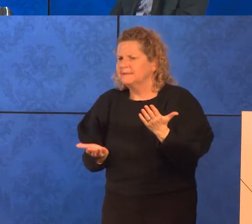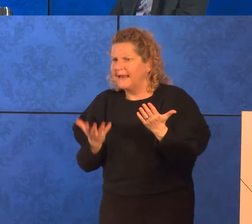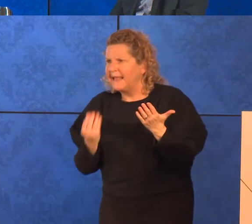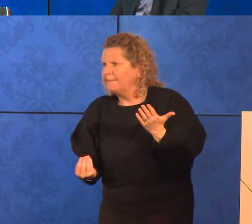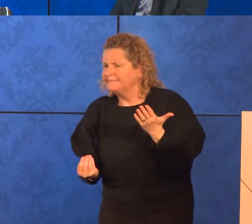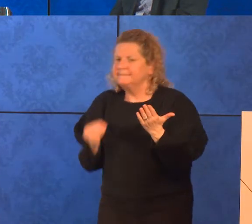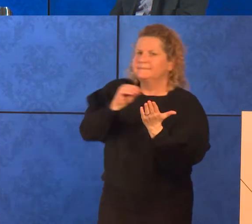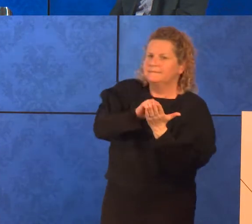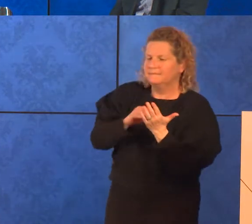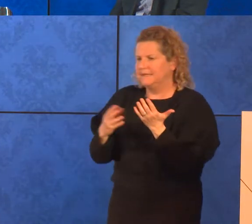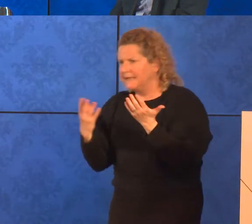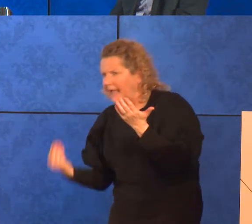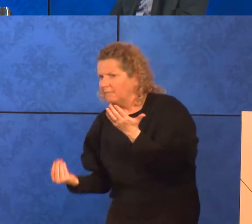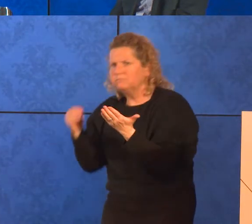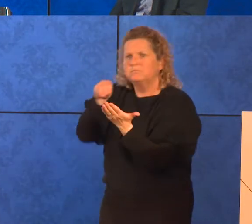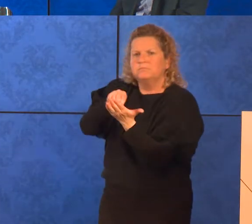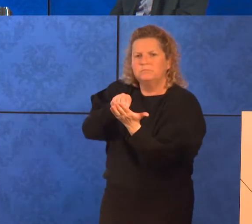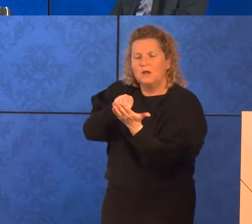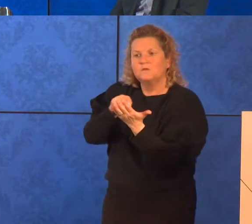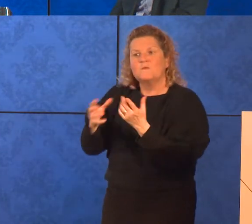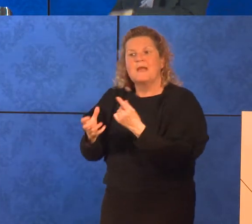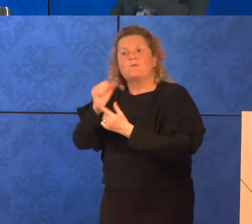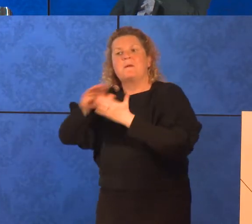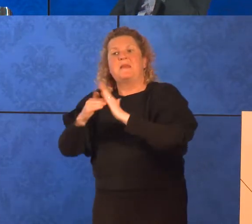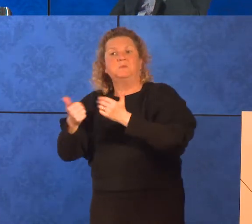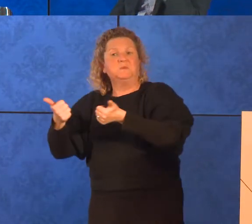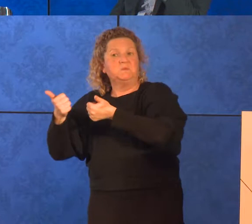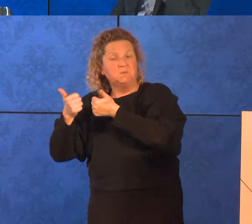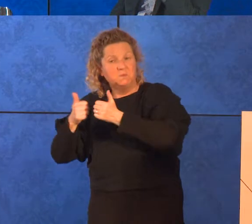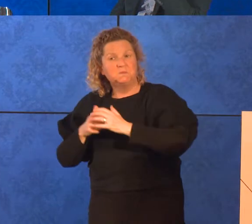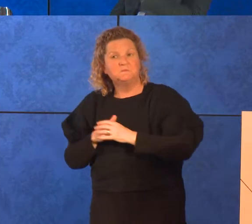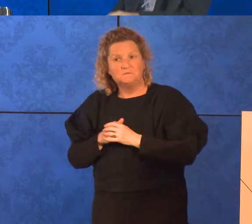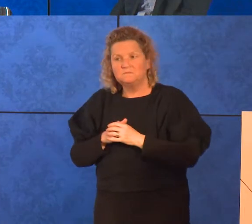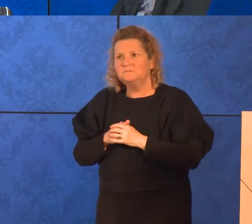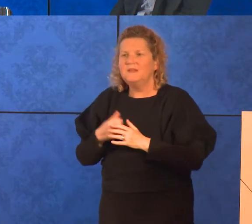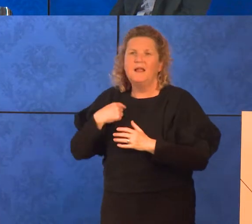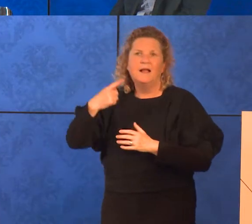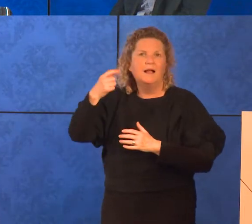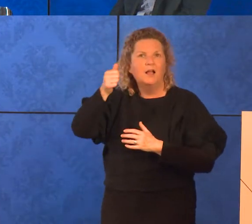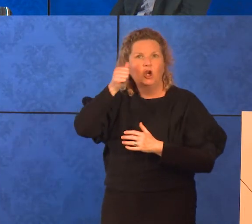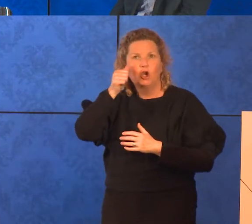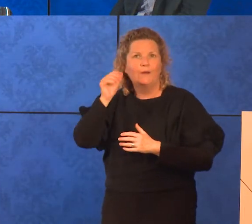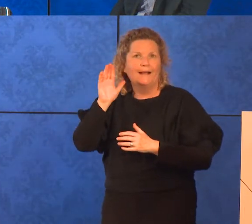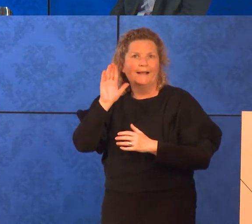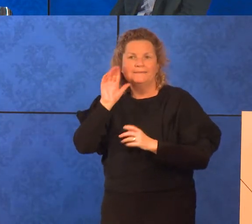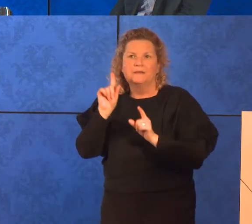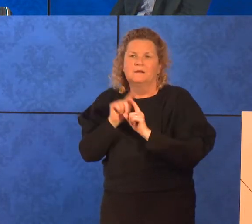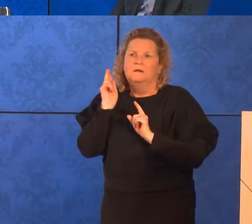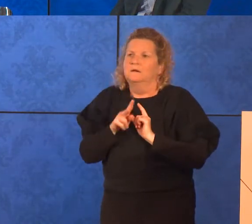there were those gaps. And so the outcome at the end was quite good. I mean, I know I sound like a broken record, but I think I